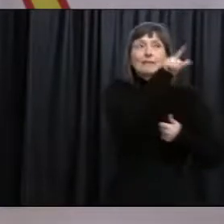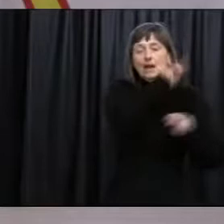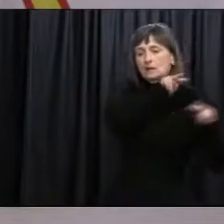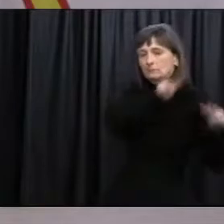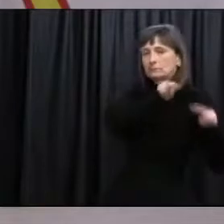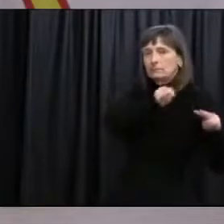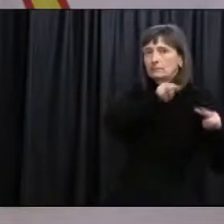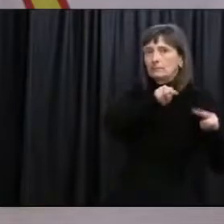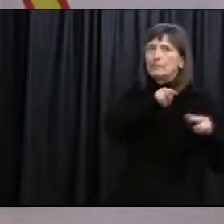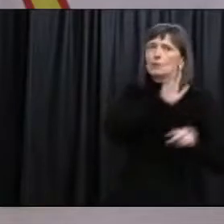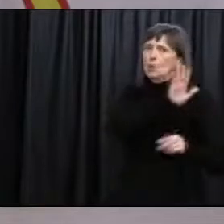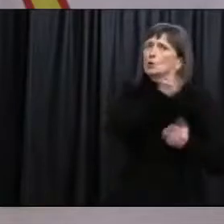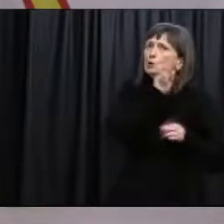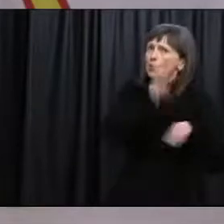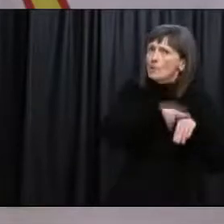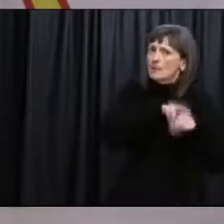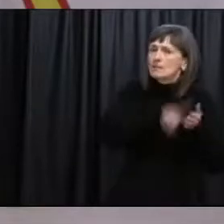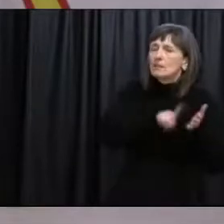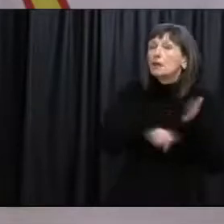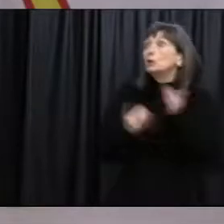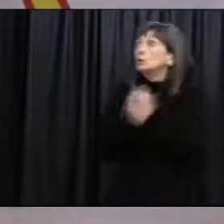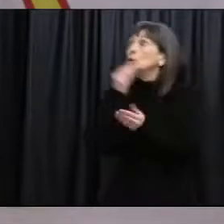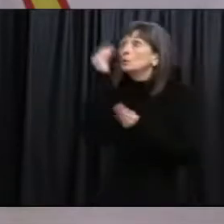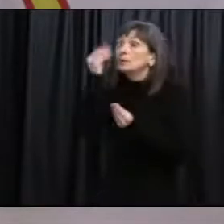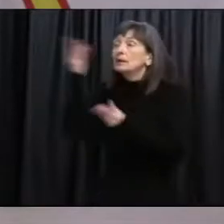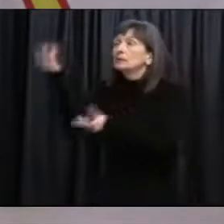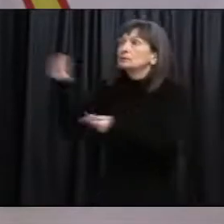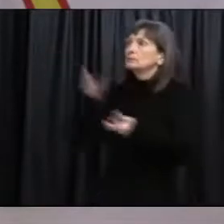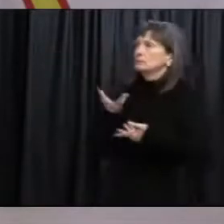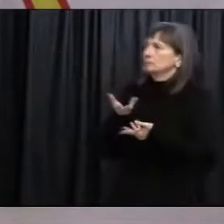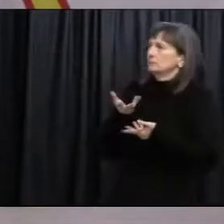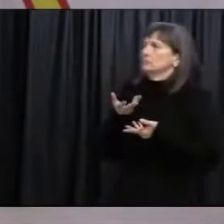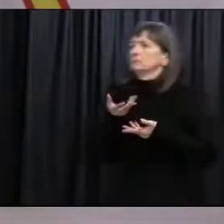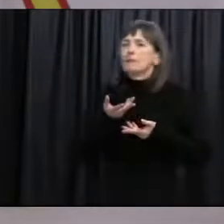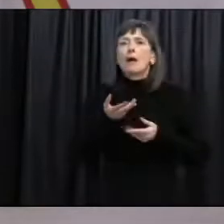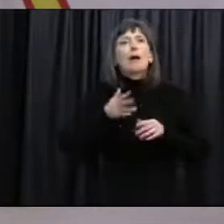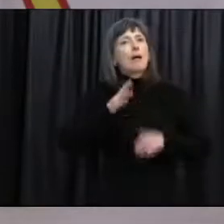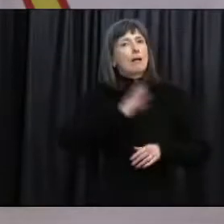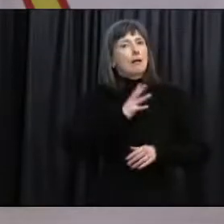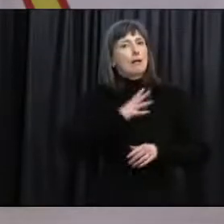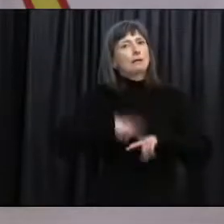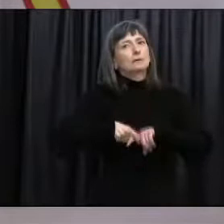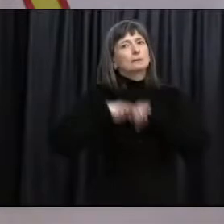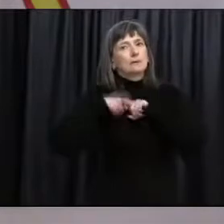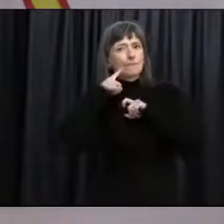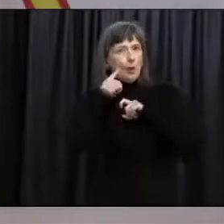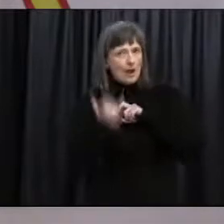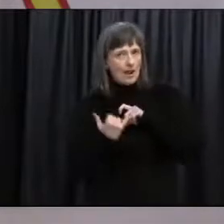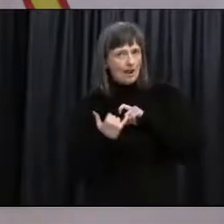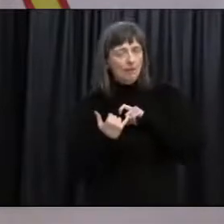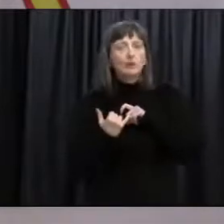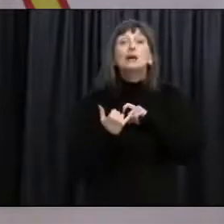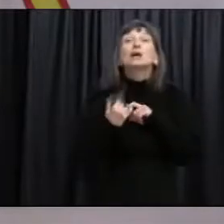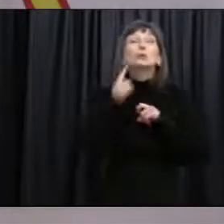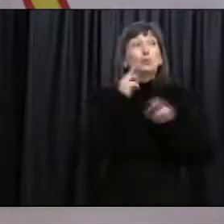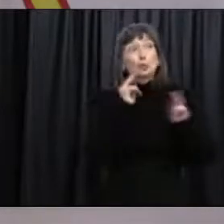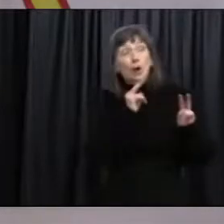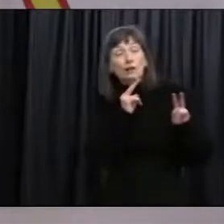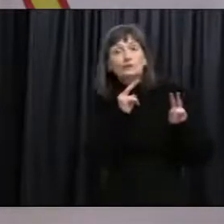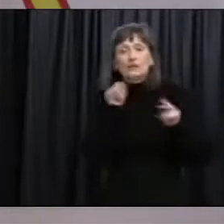they are doing just that in response to this new information. We continue to rely on their guidance as we determine the next steps for the